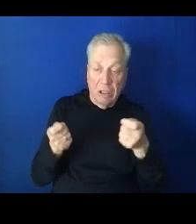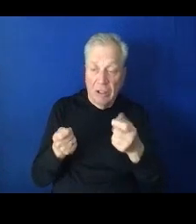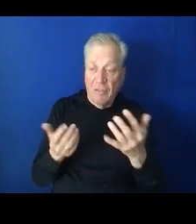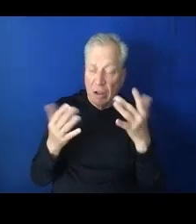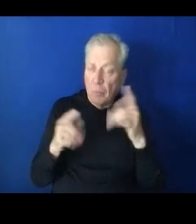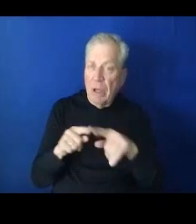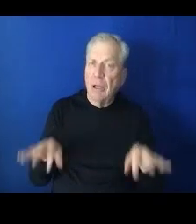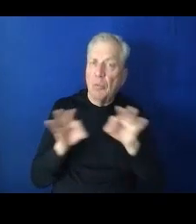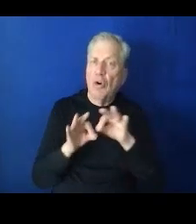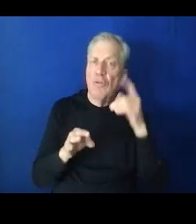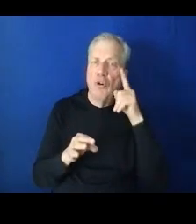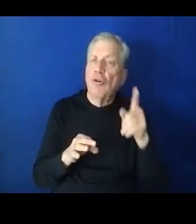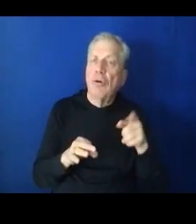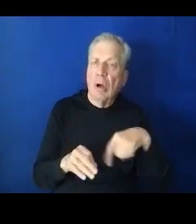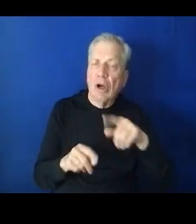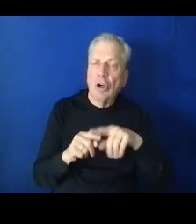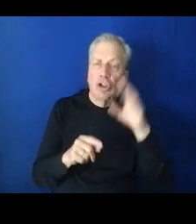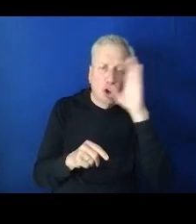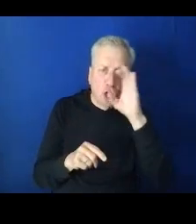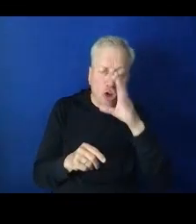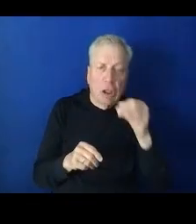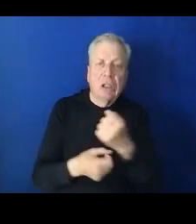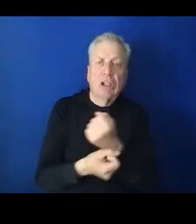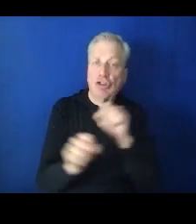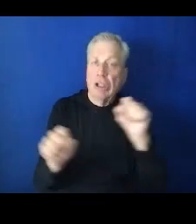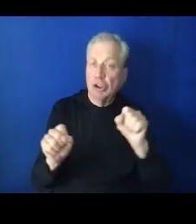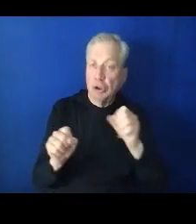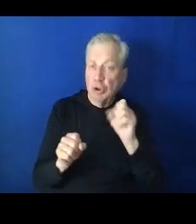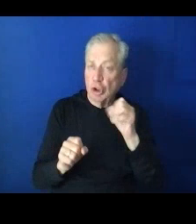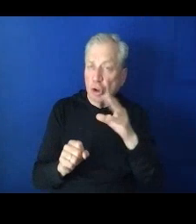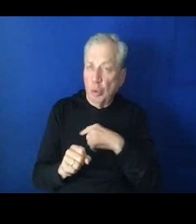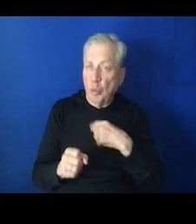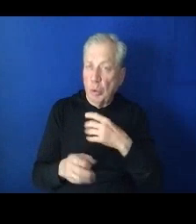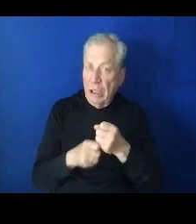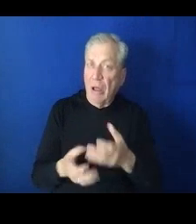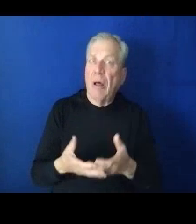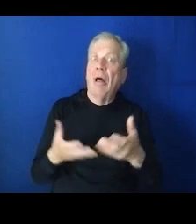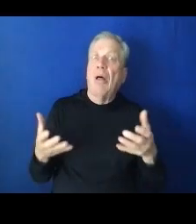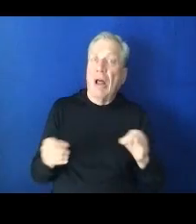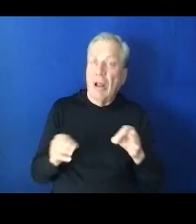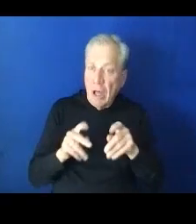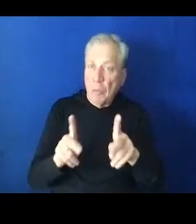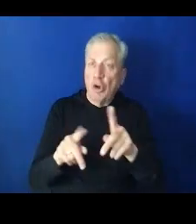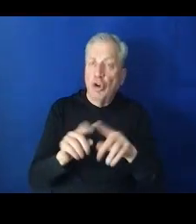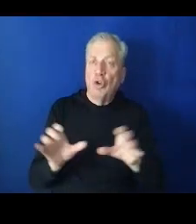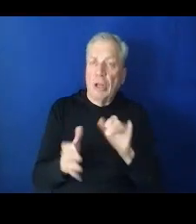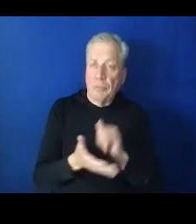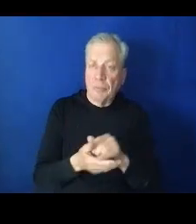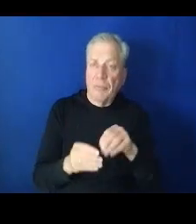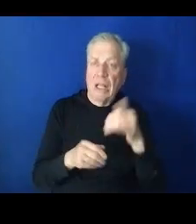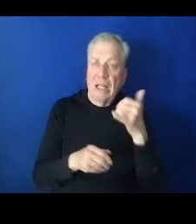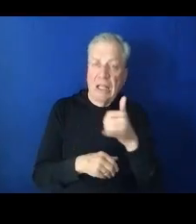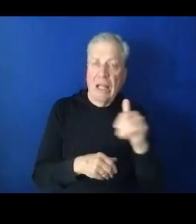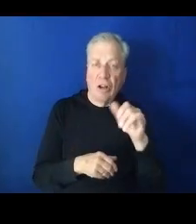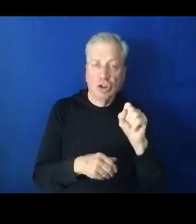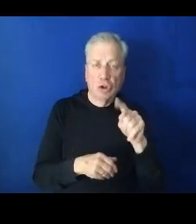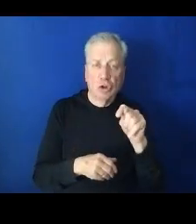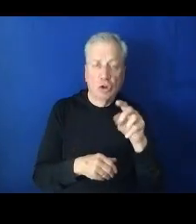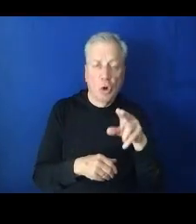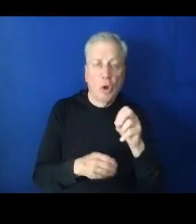important for search and rescue, which we get quite an opportunity to do in Yellowstone. A